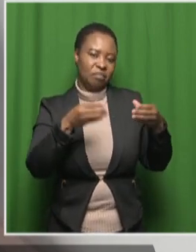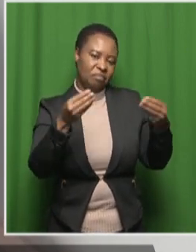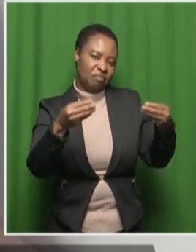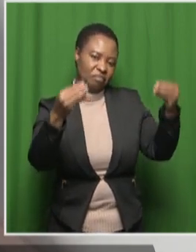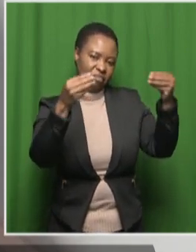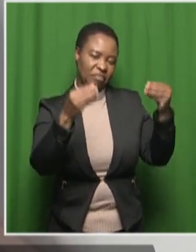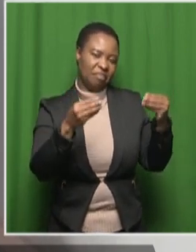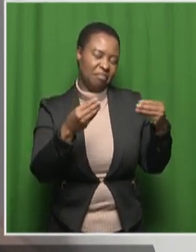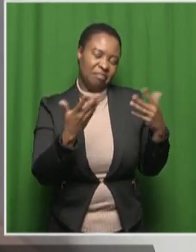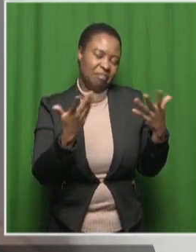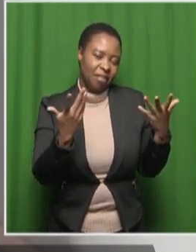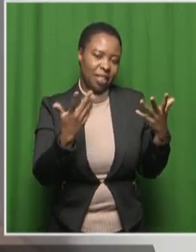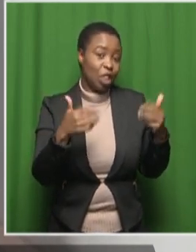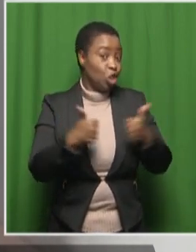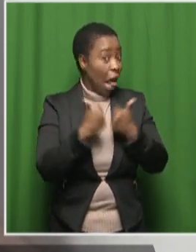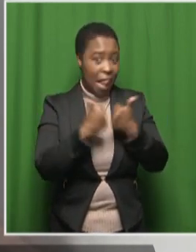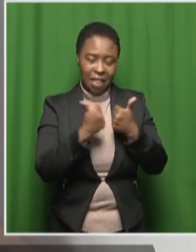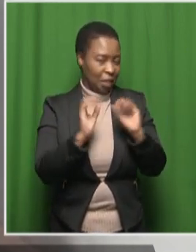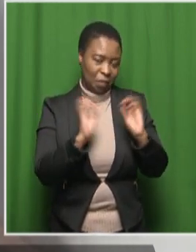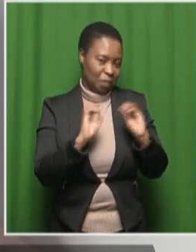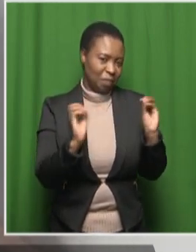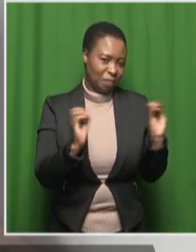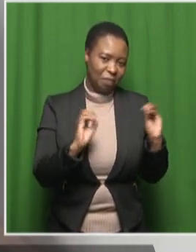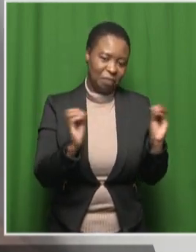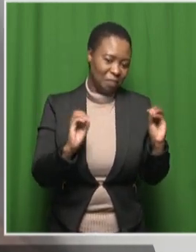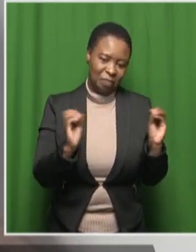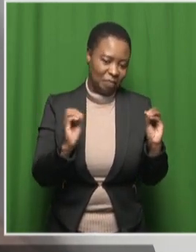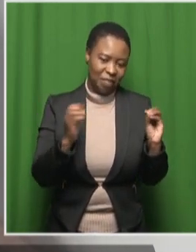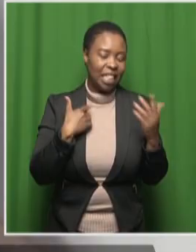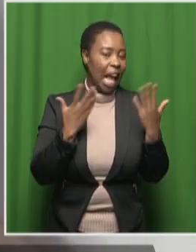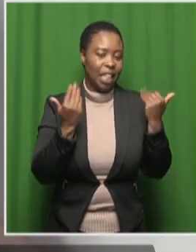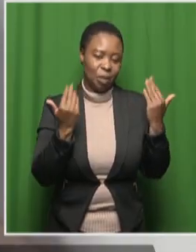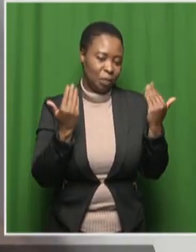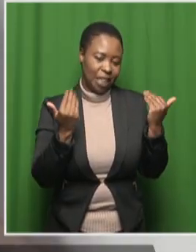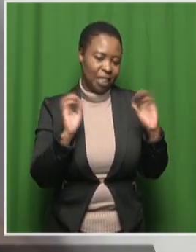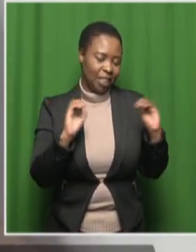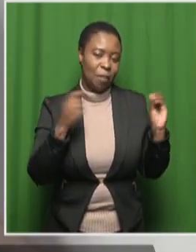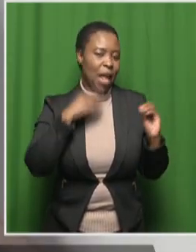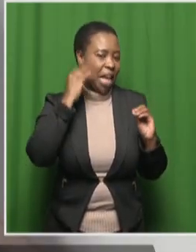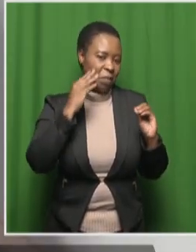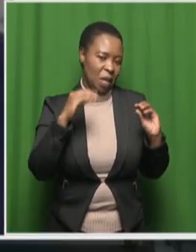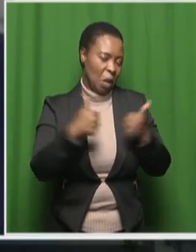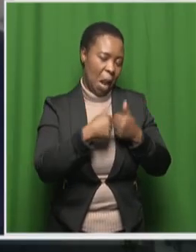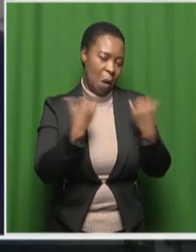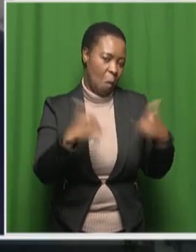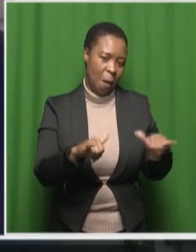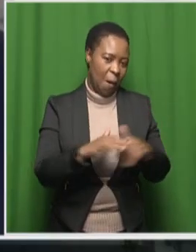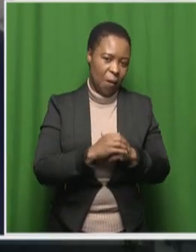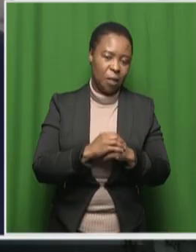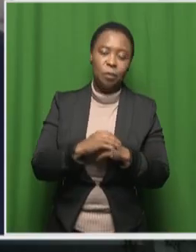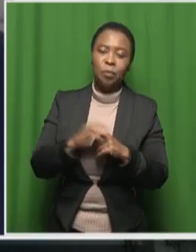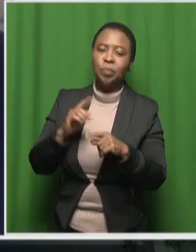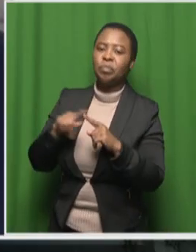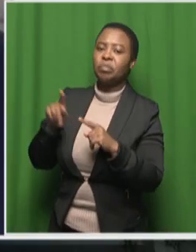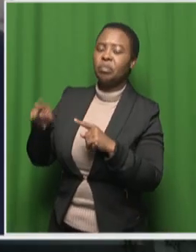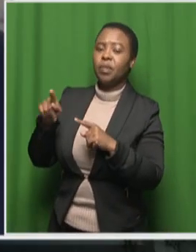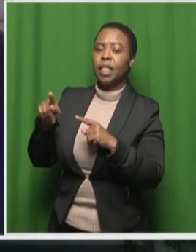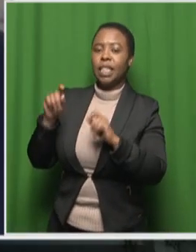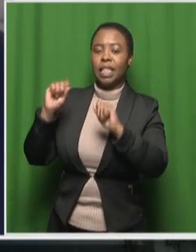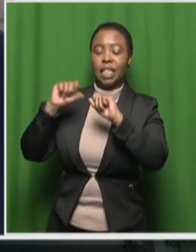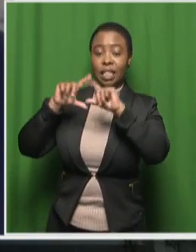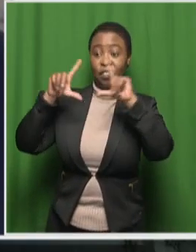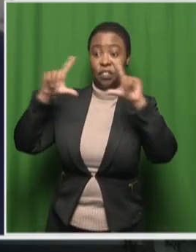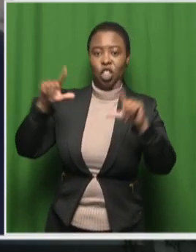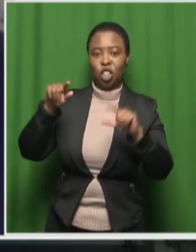incredible. But yeah, there were no challenges. I didn't expect to have any, and I'm glad I didn't experience any. Well, that clarity and that vision is certainly coming